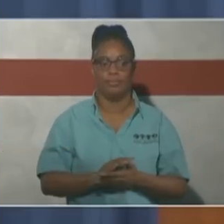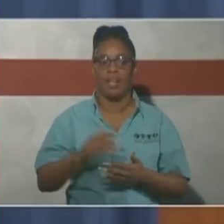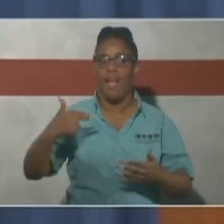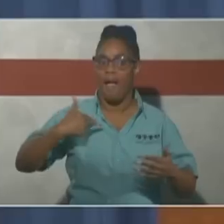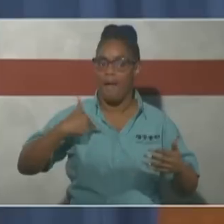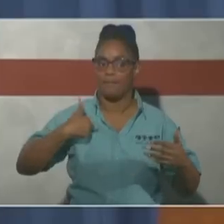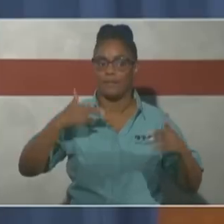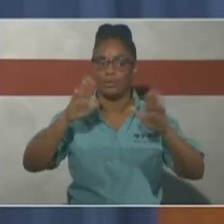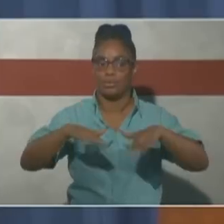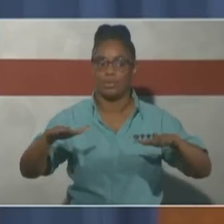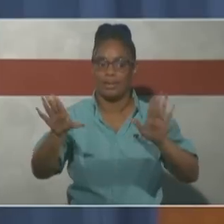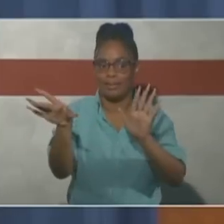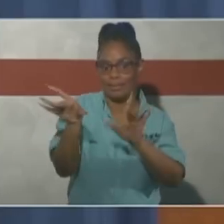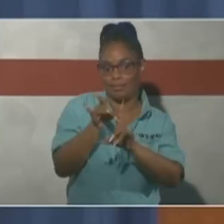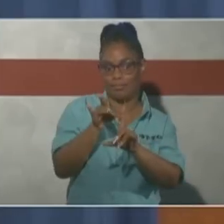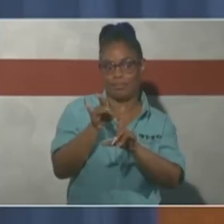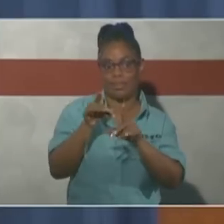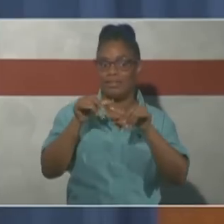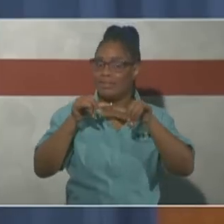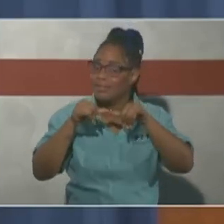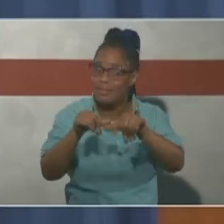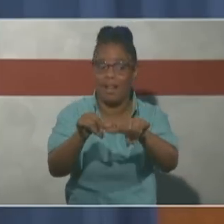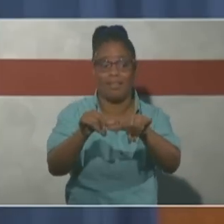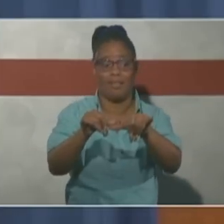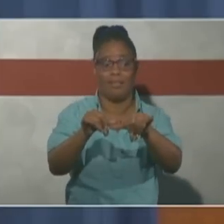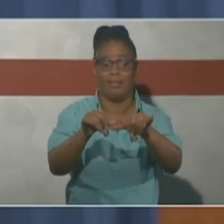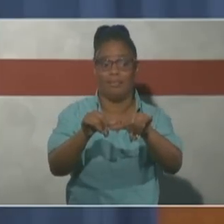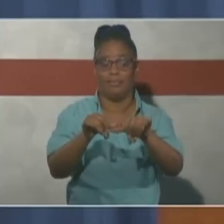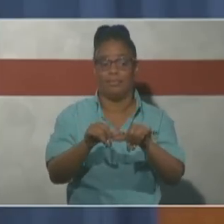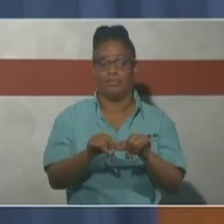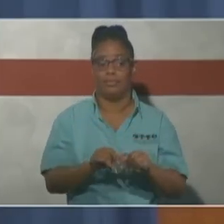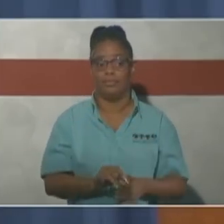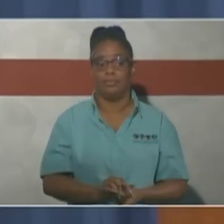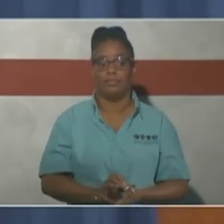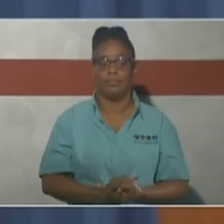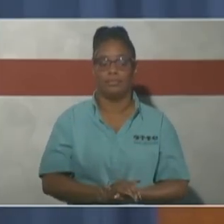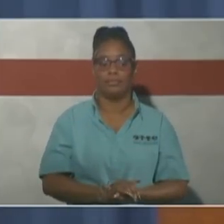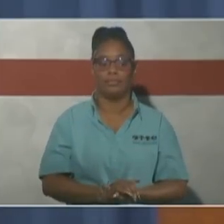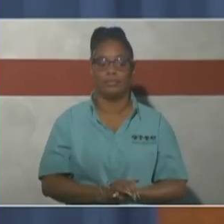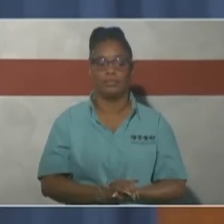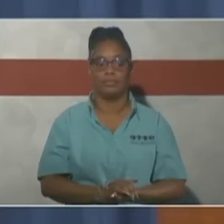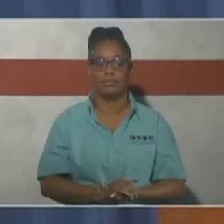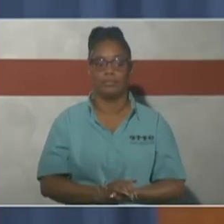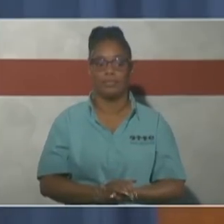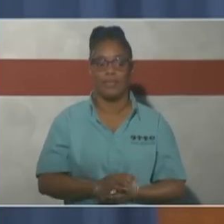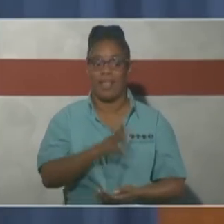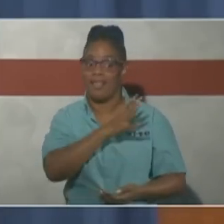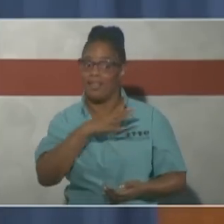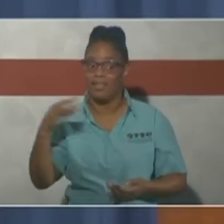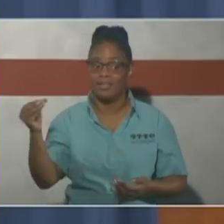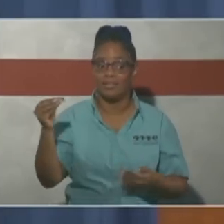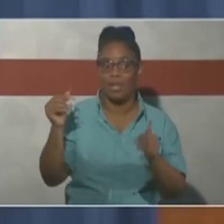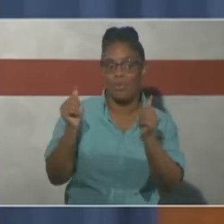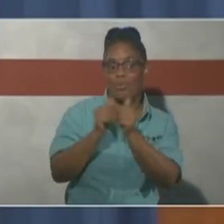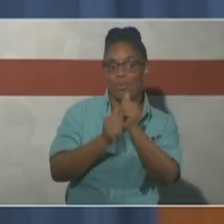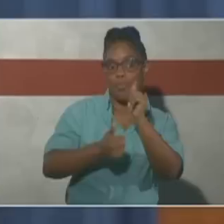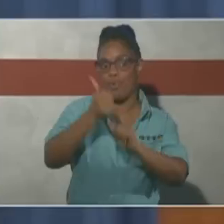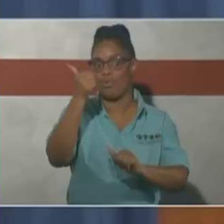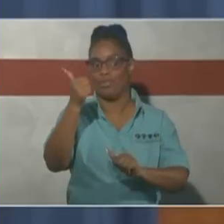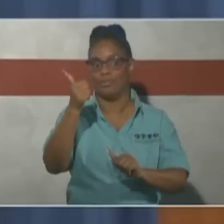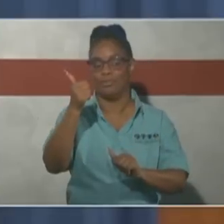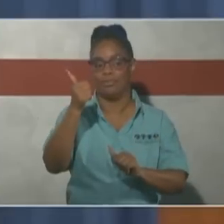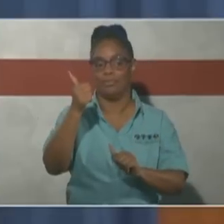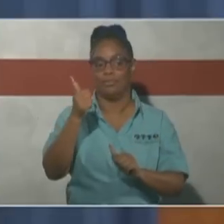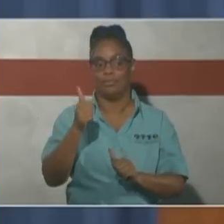I want to touch briefly on the pediatric population because that one always hits our hearts. We do have children still